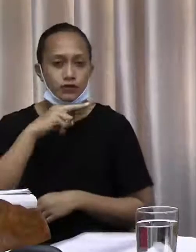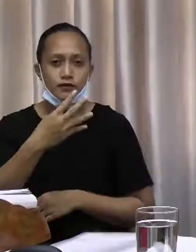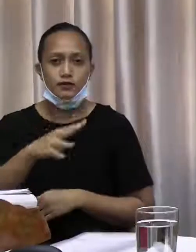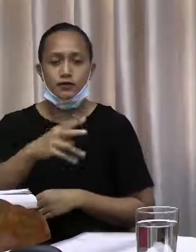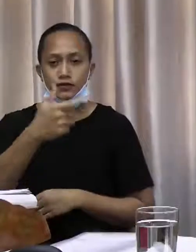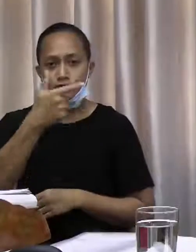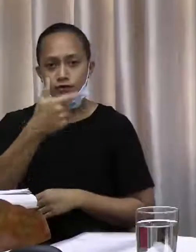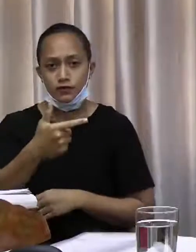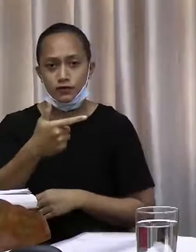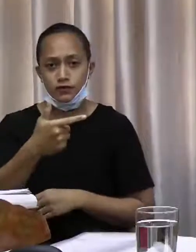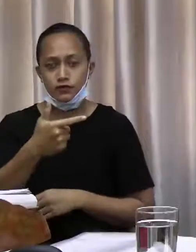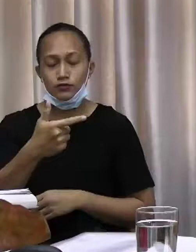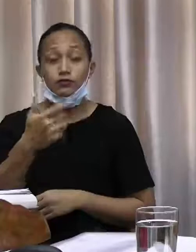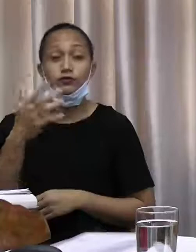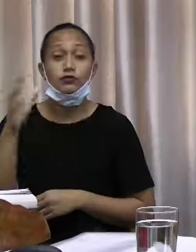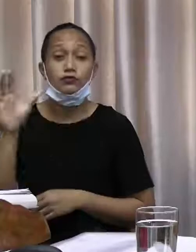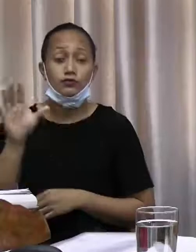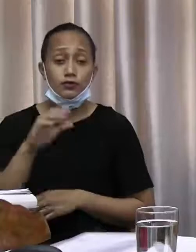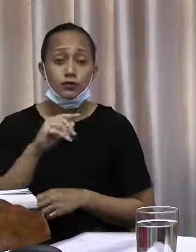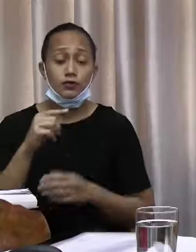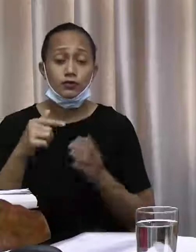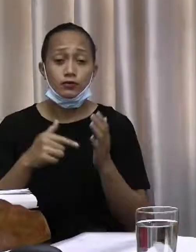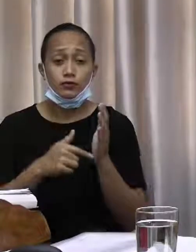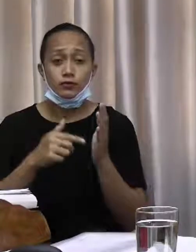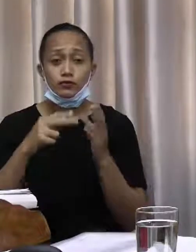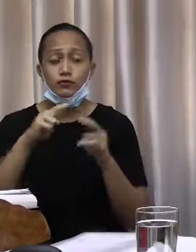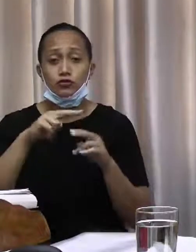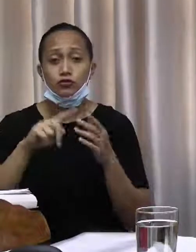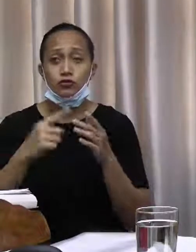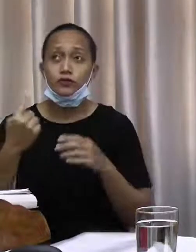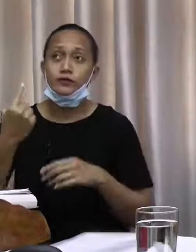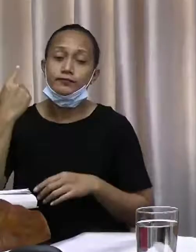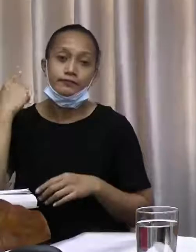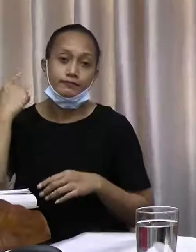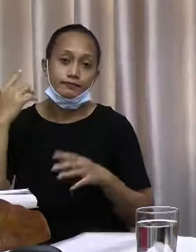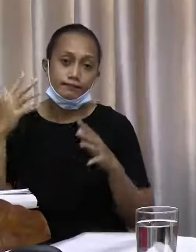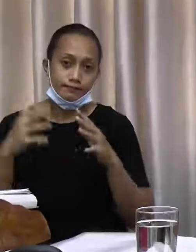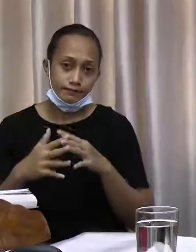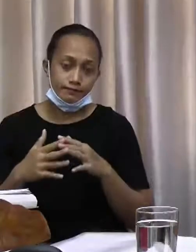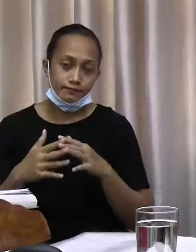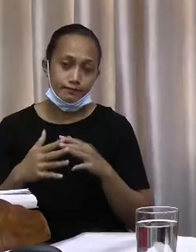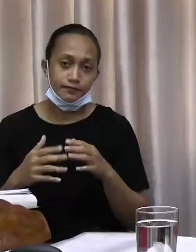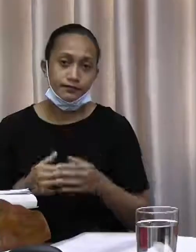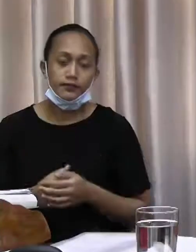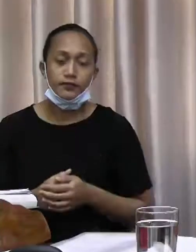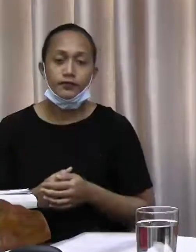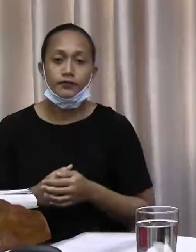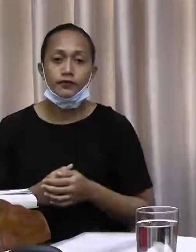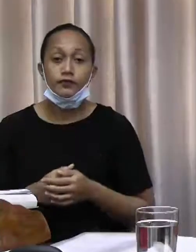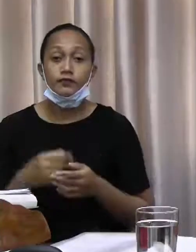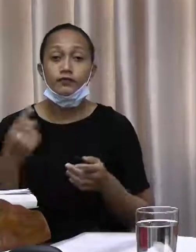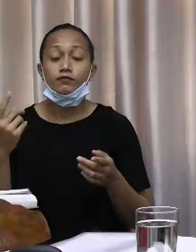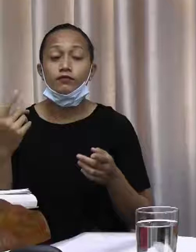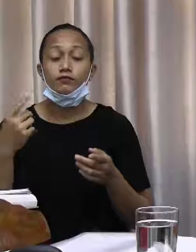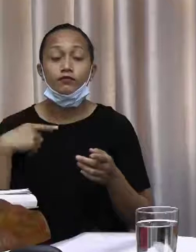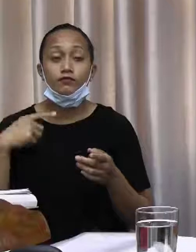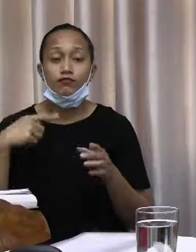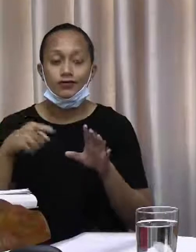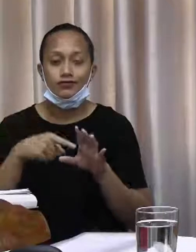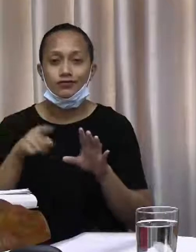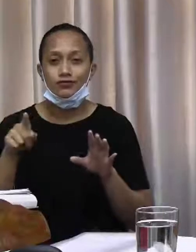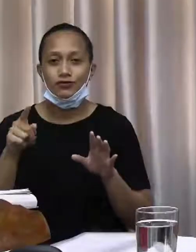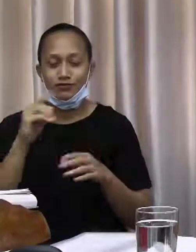fitu talu maile asotofi ole vai aso na teanei ina ua sao itua le